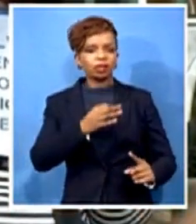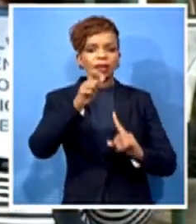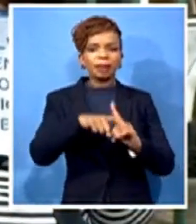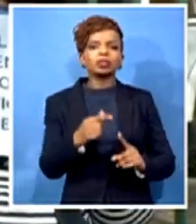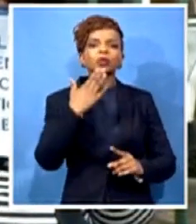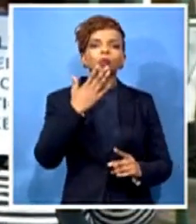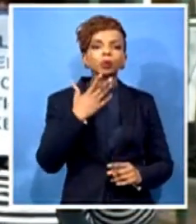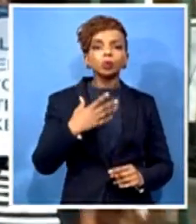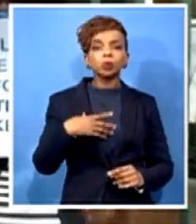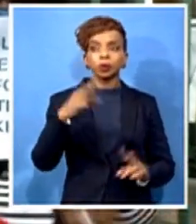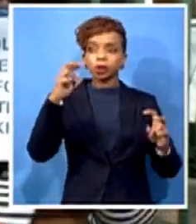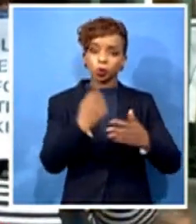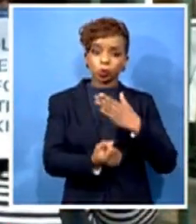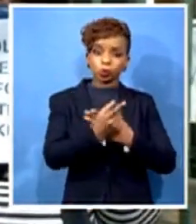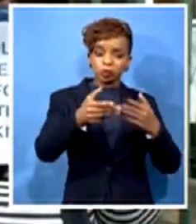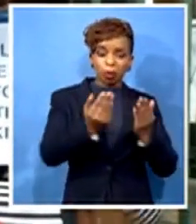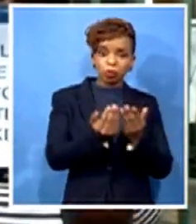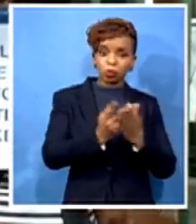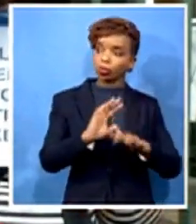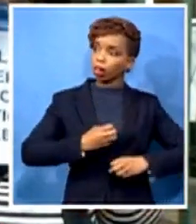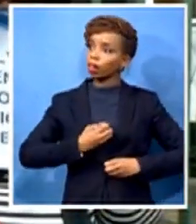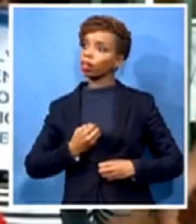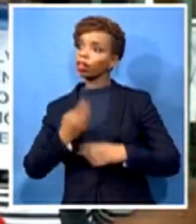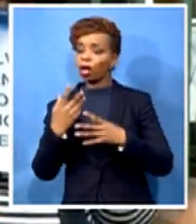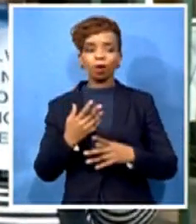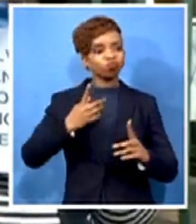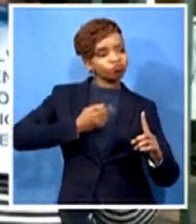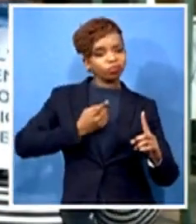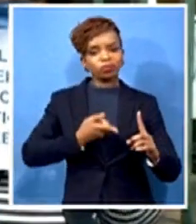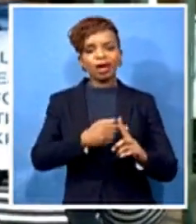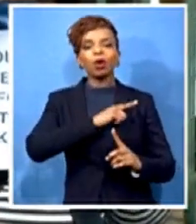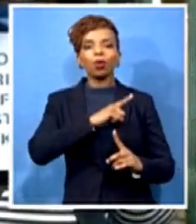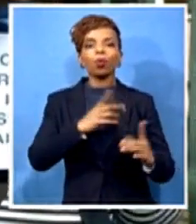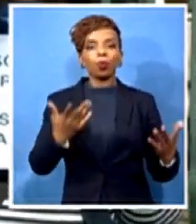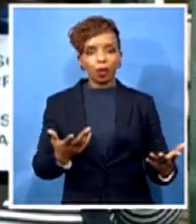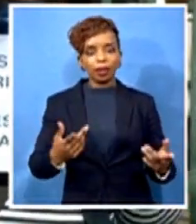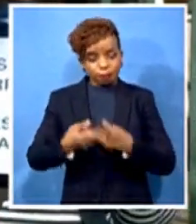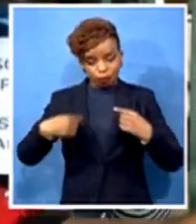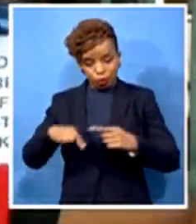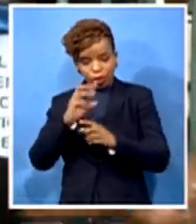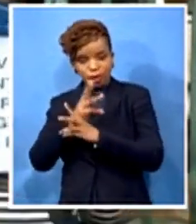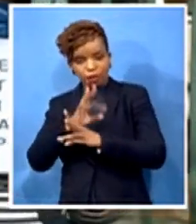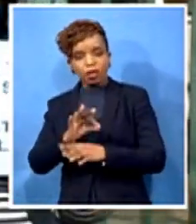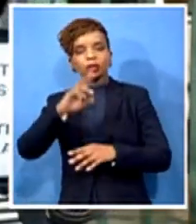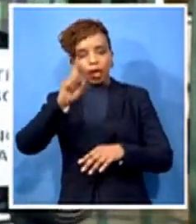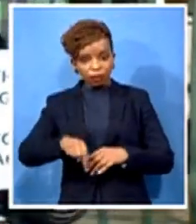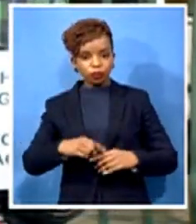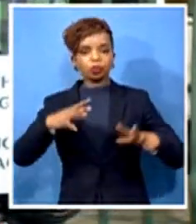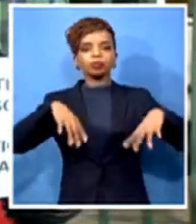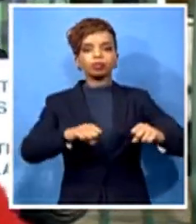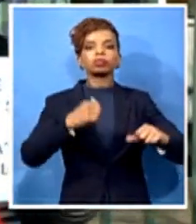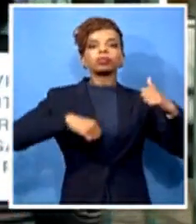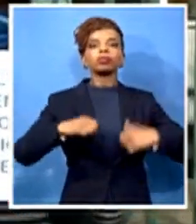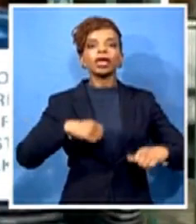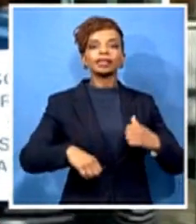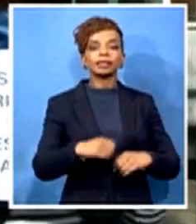what is happening at the school. You need to take action and do something about what is happening inside the school. These are not the only parents that are